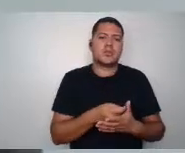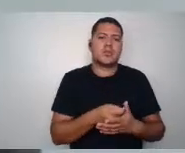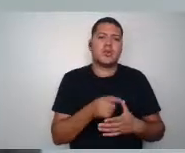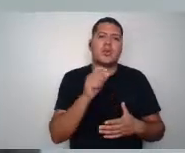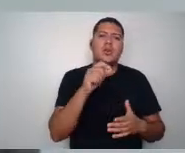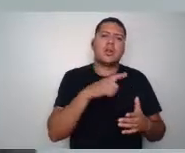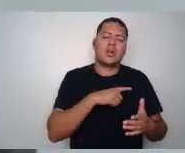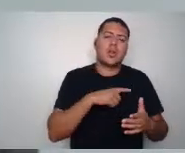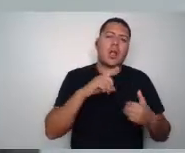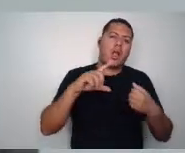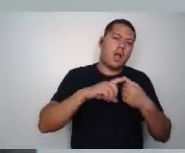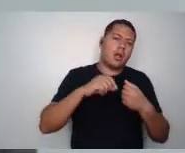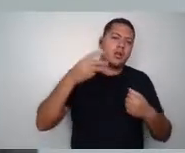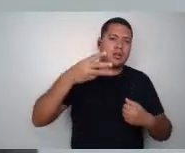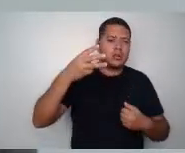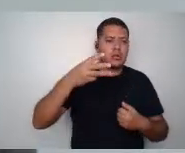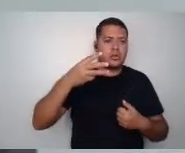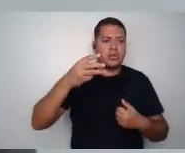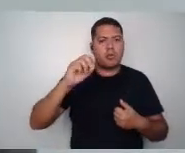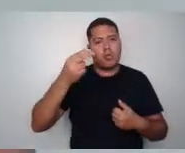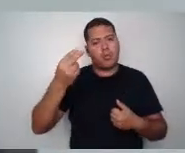and that we can